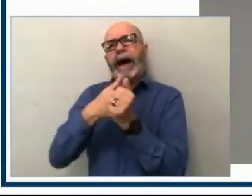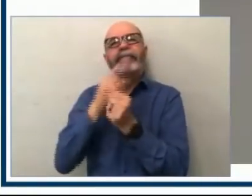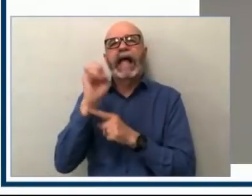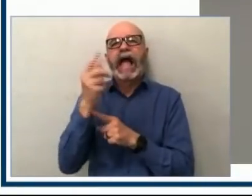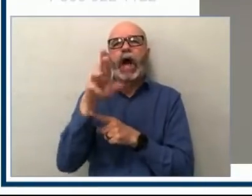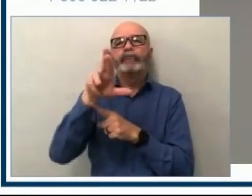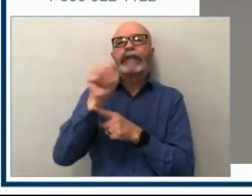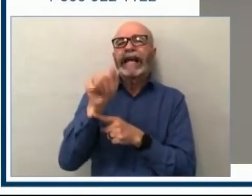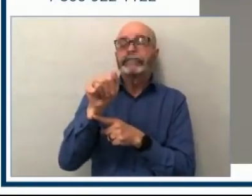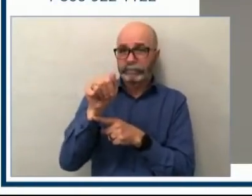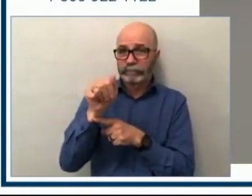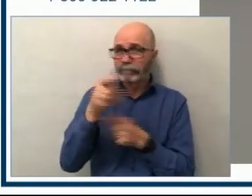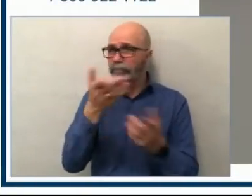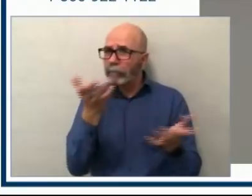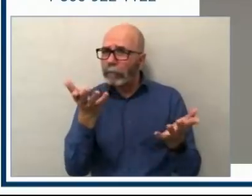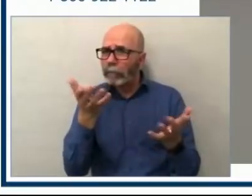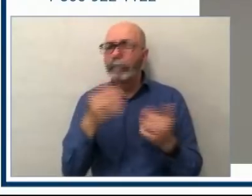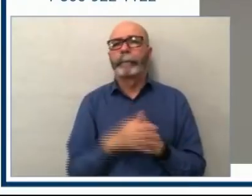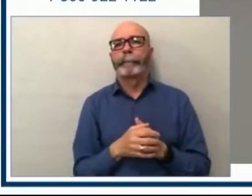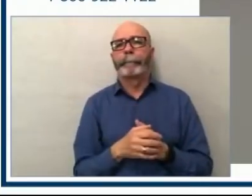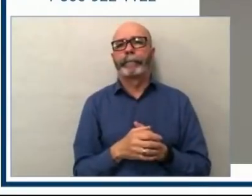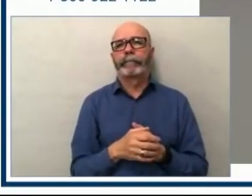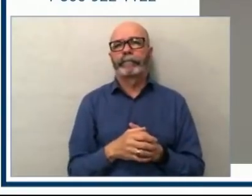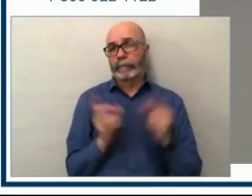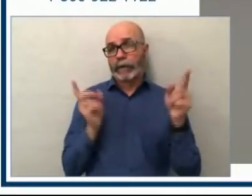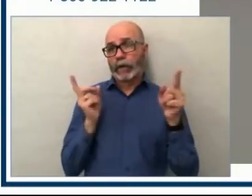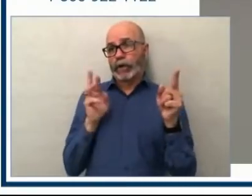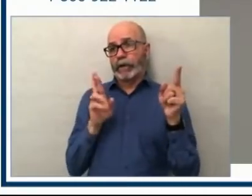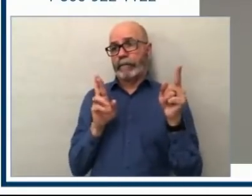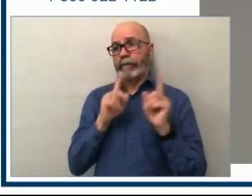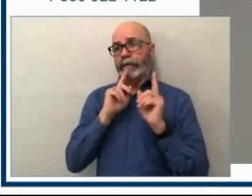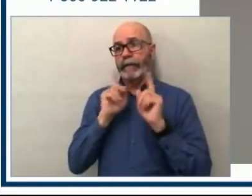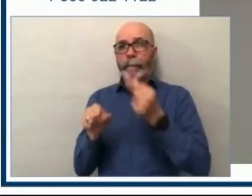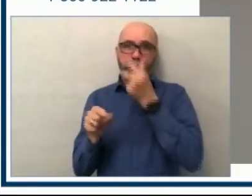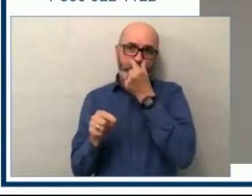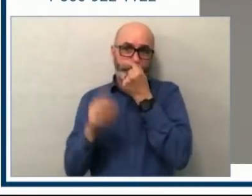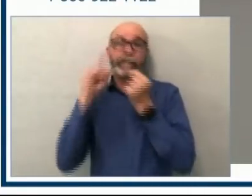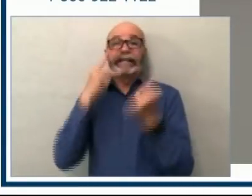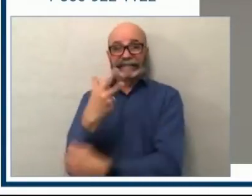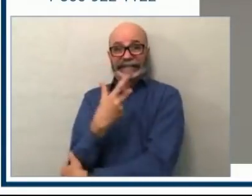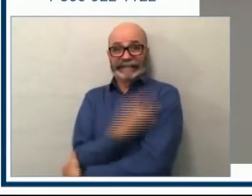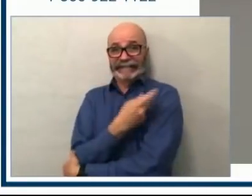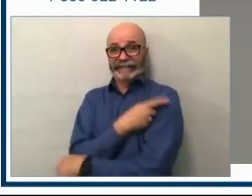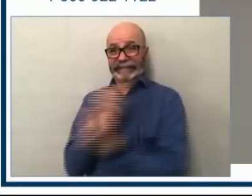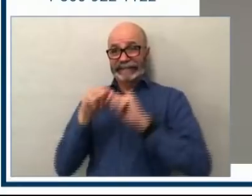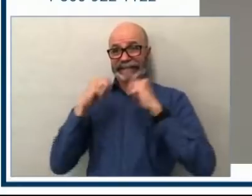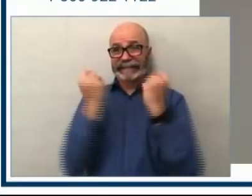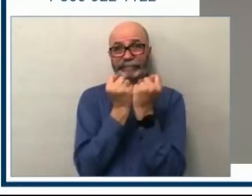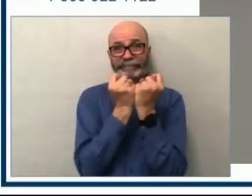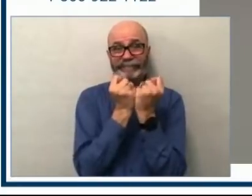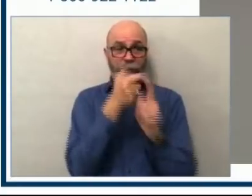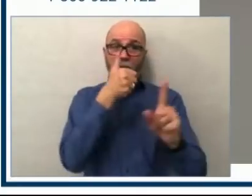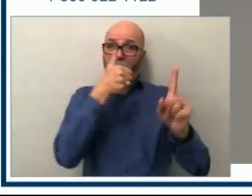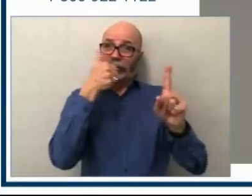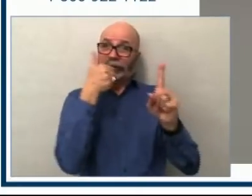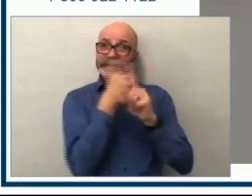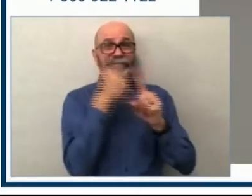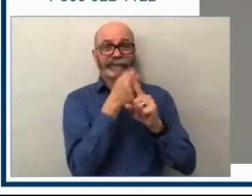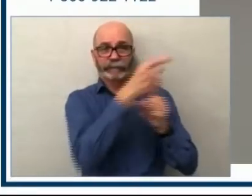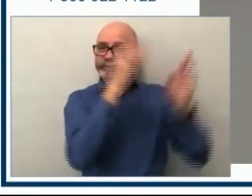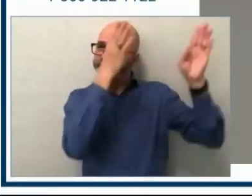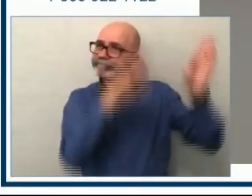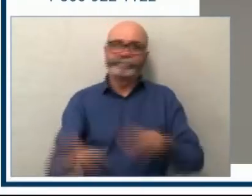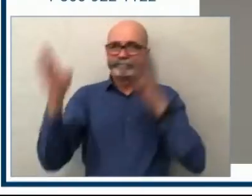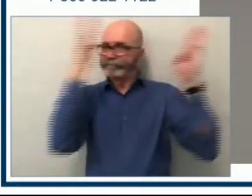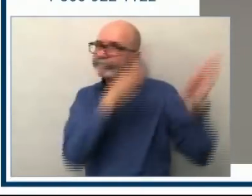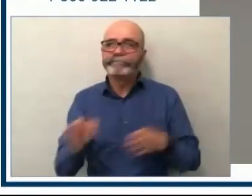That's our team. The vaccine planning team will be looking at that. I think we always want to err on the last thing we want to do is have unused spots in a vaccine